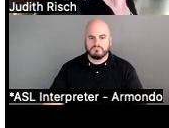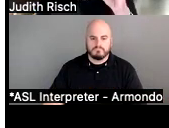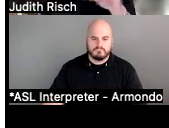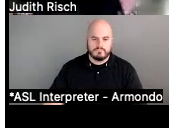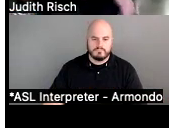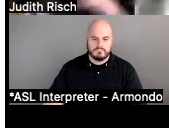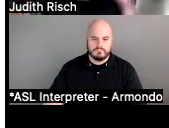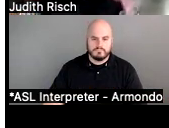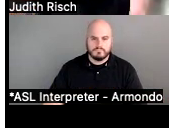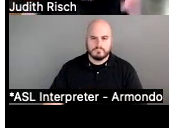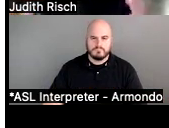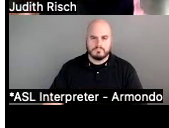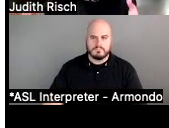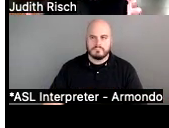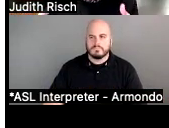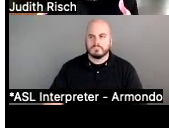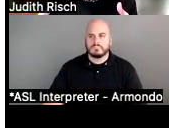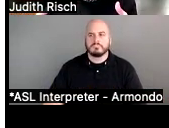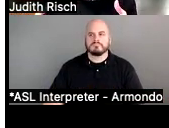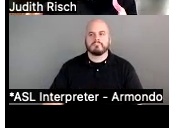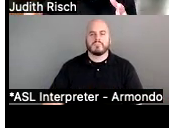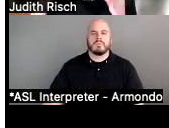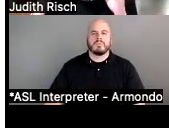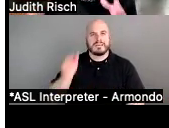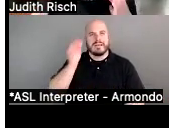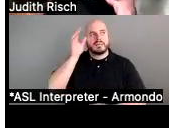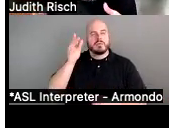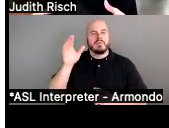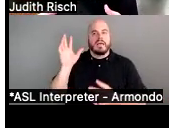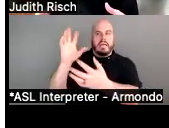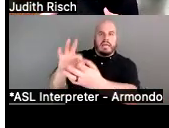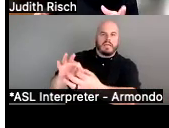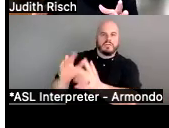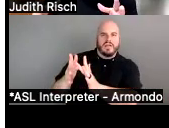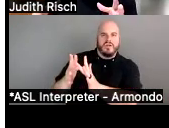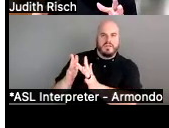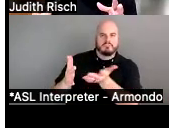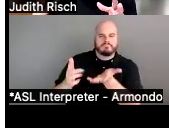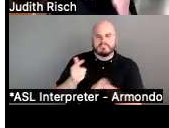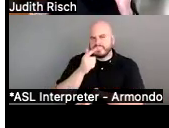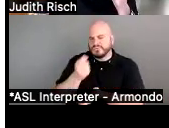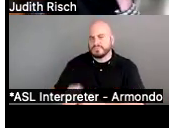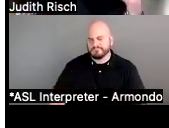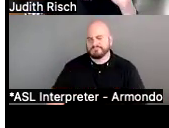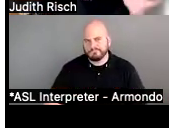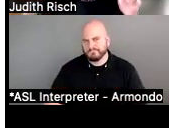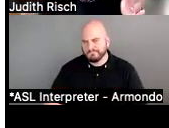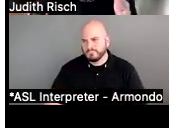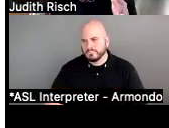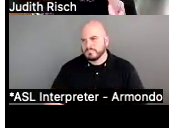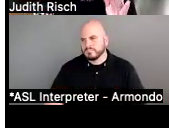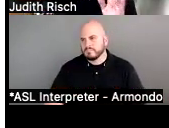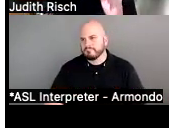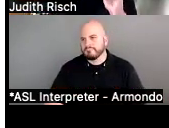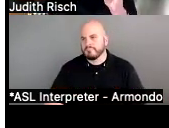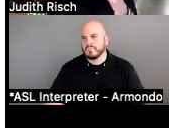So this concept of connecting to the internet is an interesting concept. And some court somewhere is going to get this messed